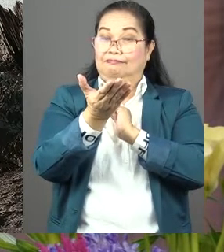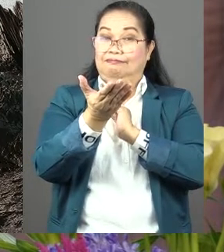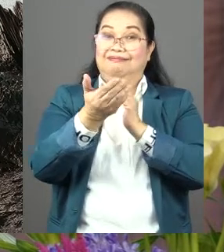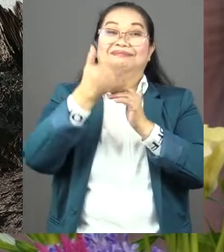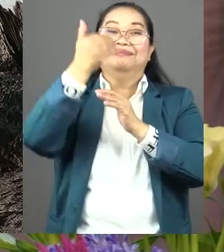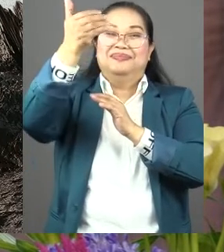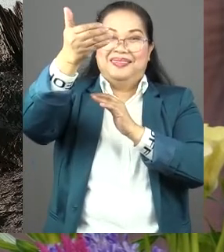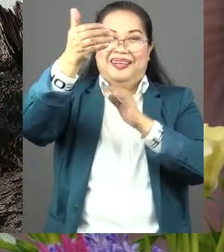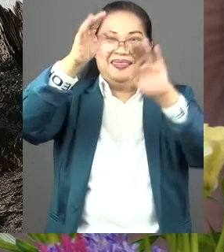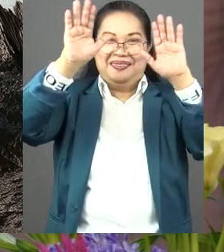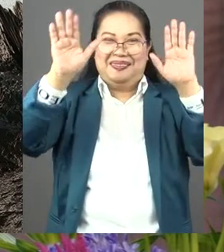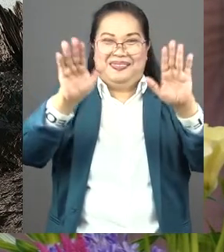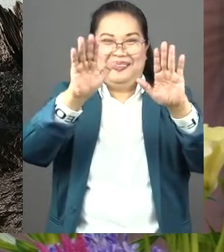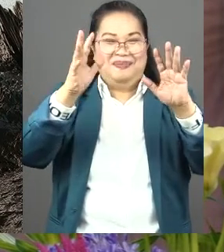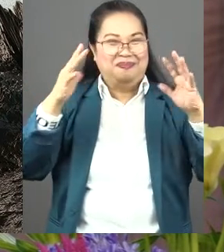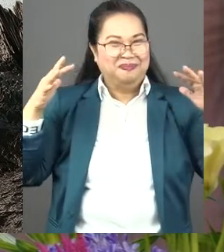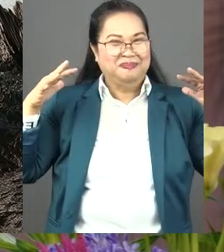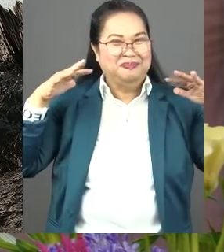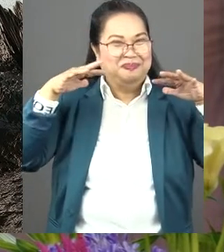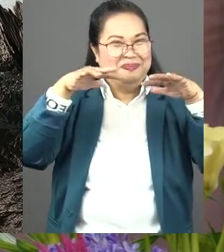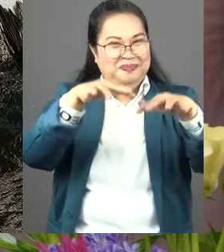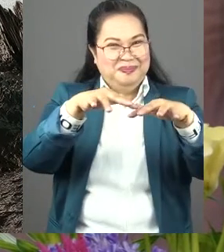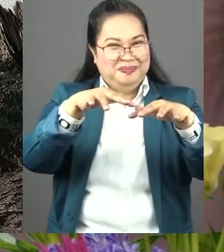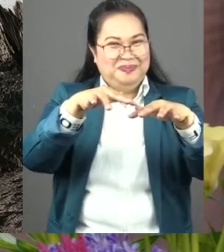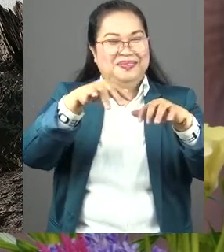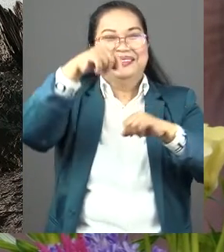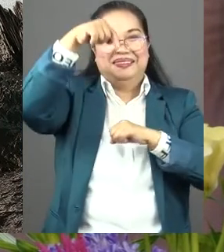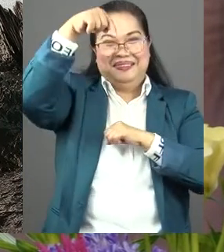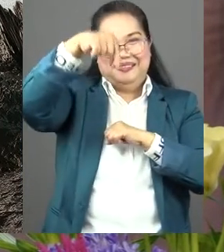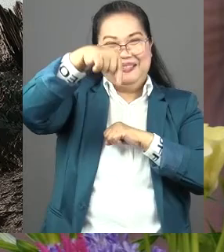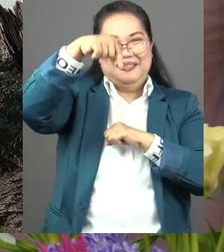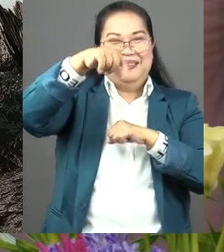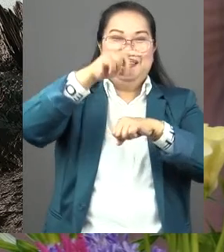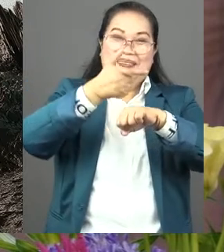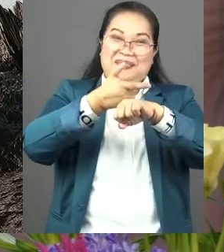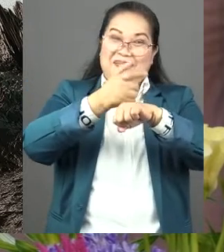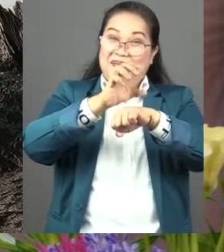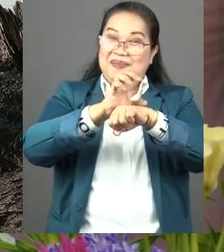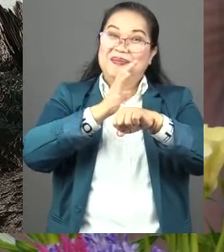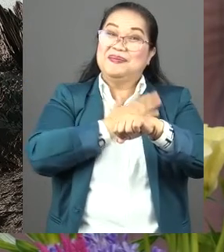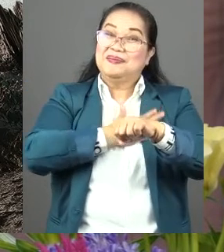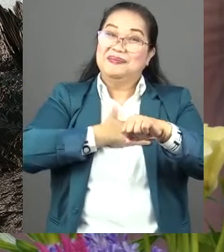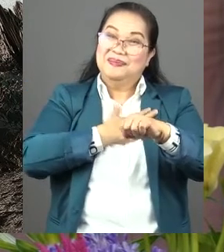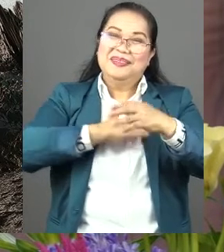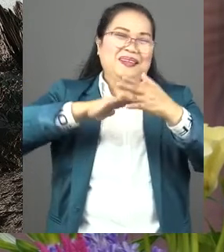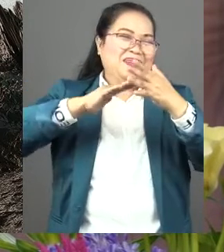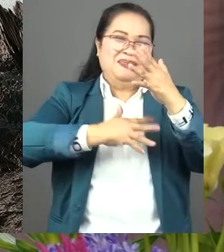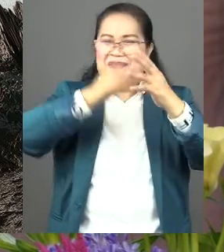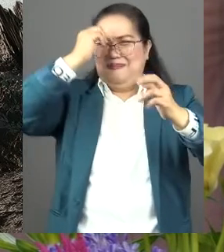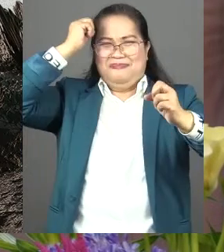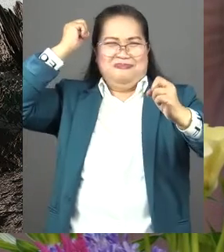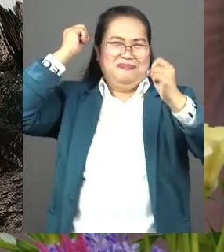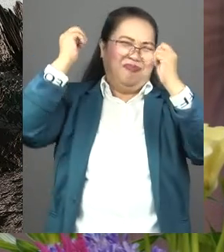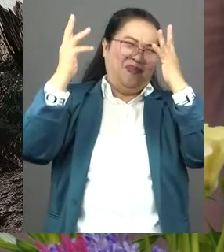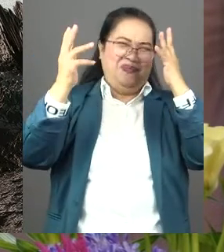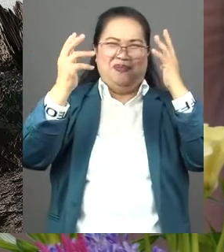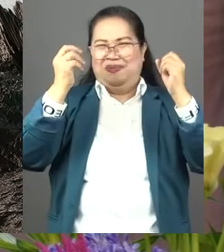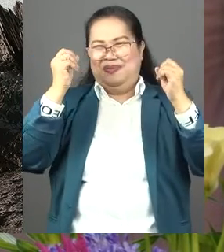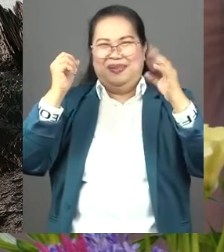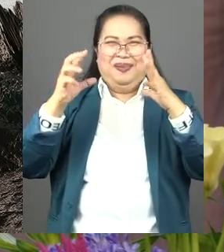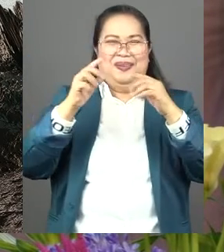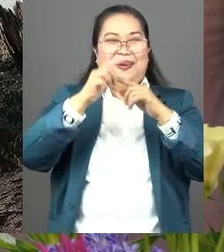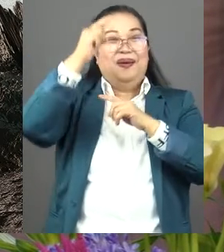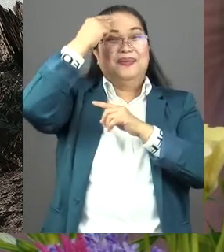Sunday, when we gather again here, please sing with all your heart. Do it